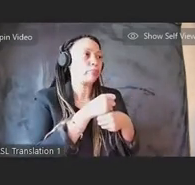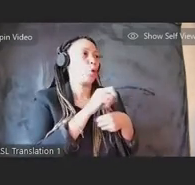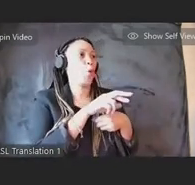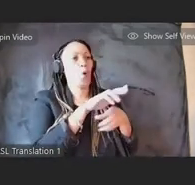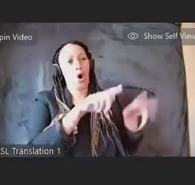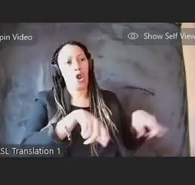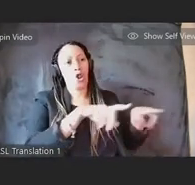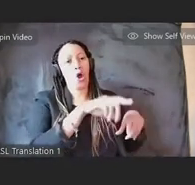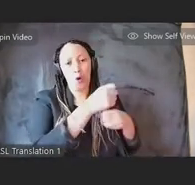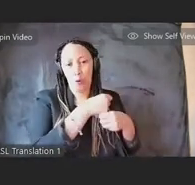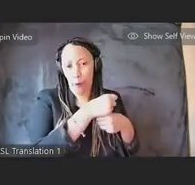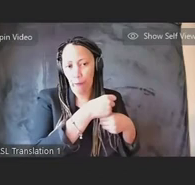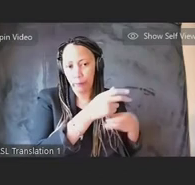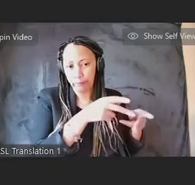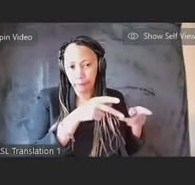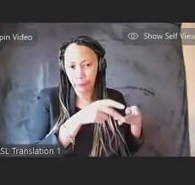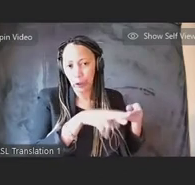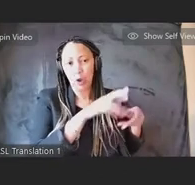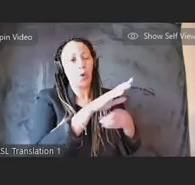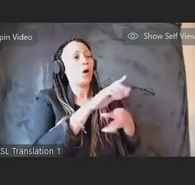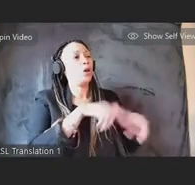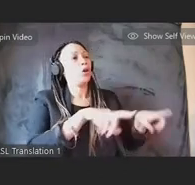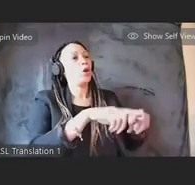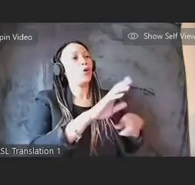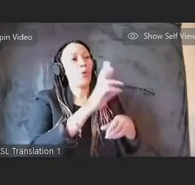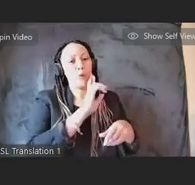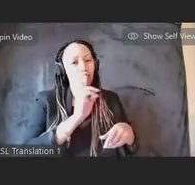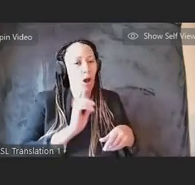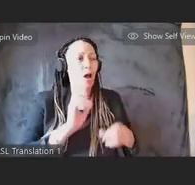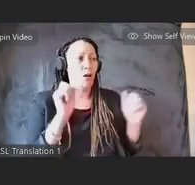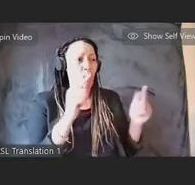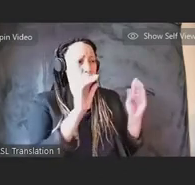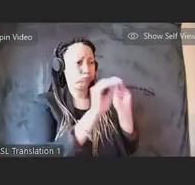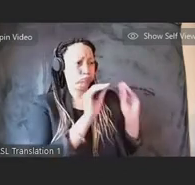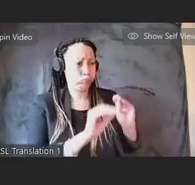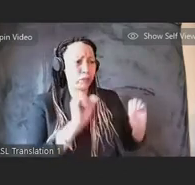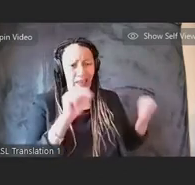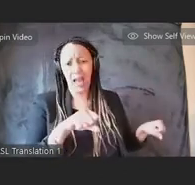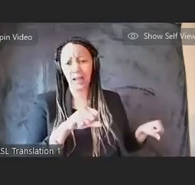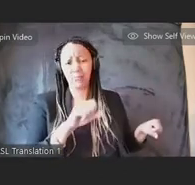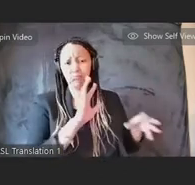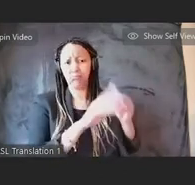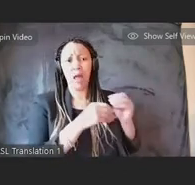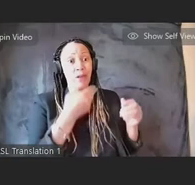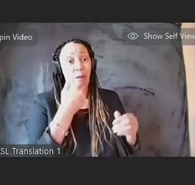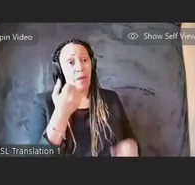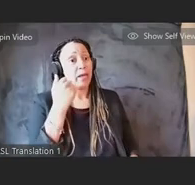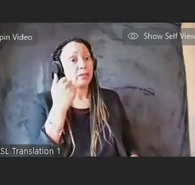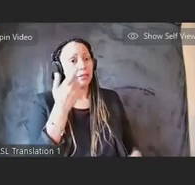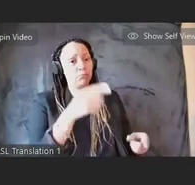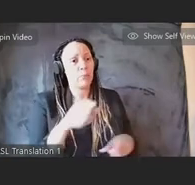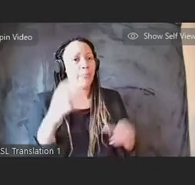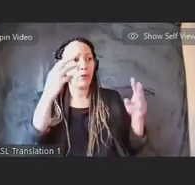coffee shop or a local business, a local restaurant, all of that can go in there. And that's probably the best that can go in there. The worst of it